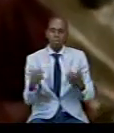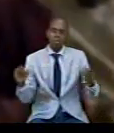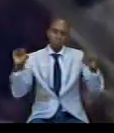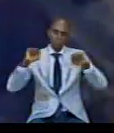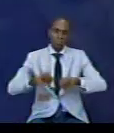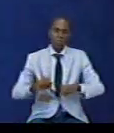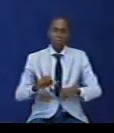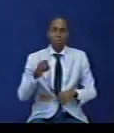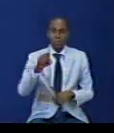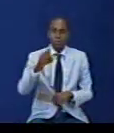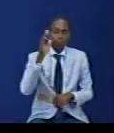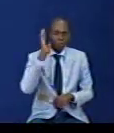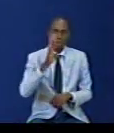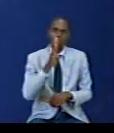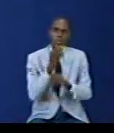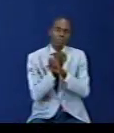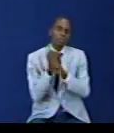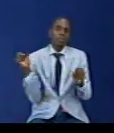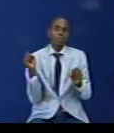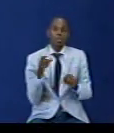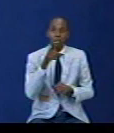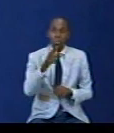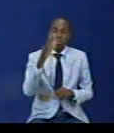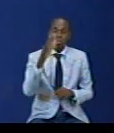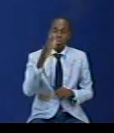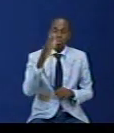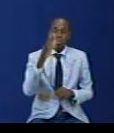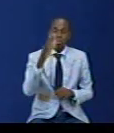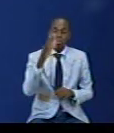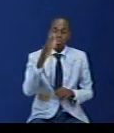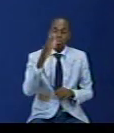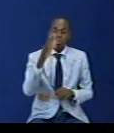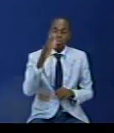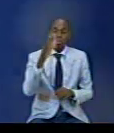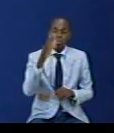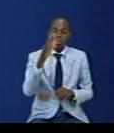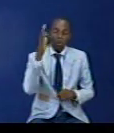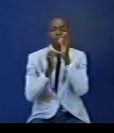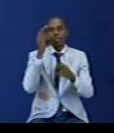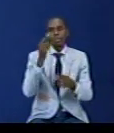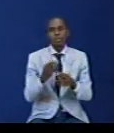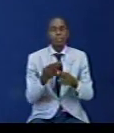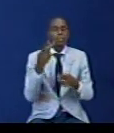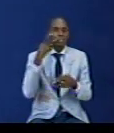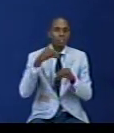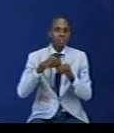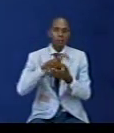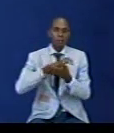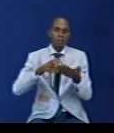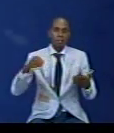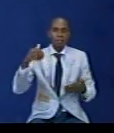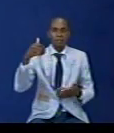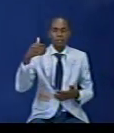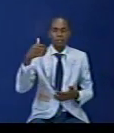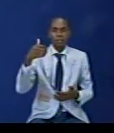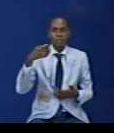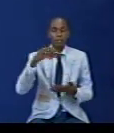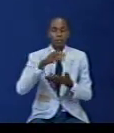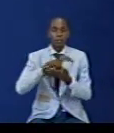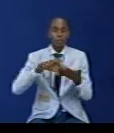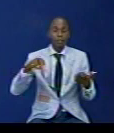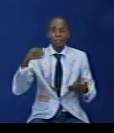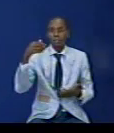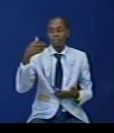saved. I said you'll be saved. Verse 17. And this sign shall